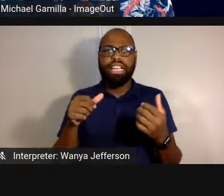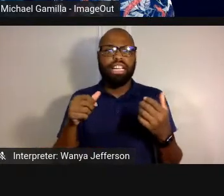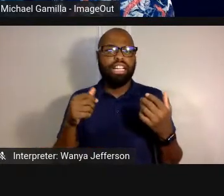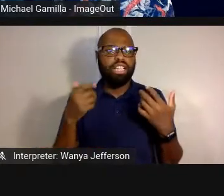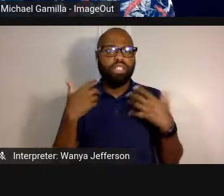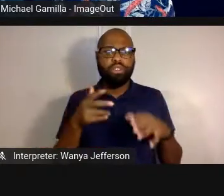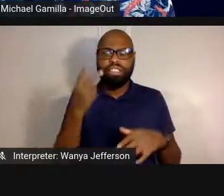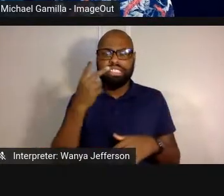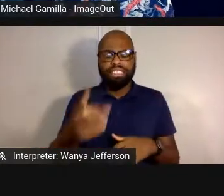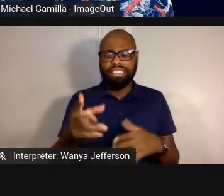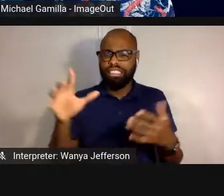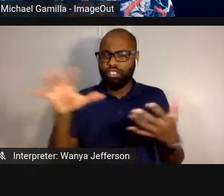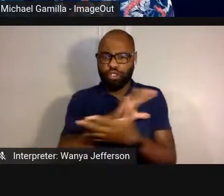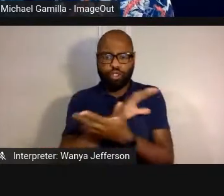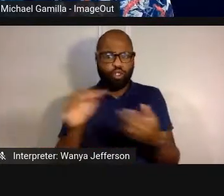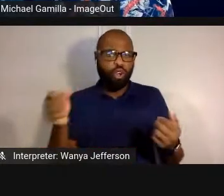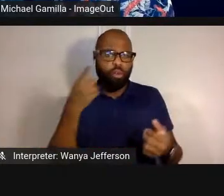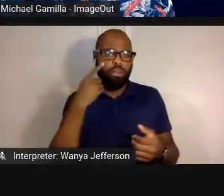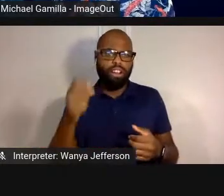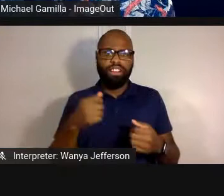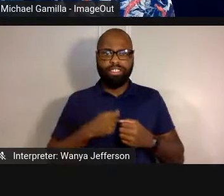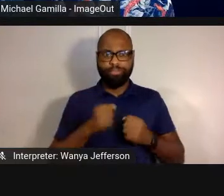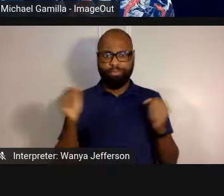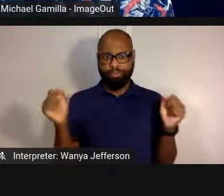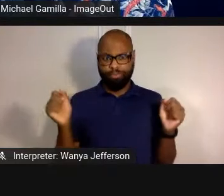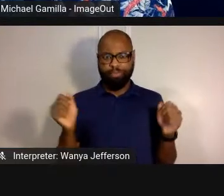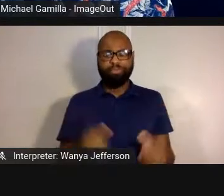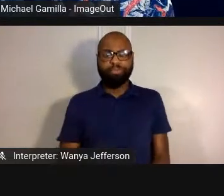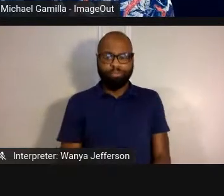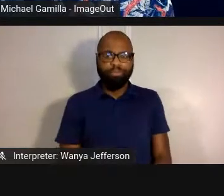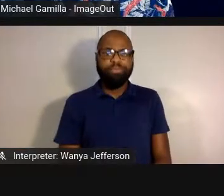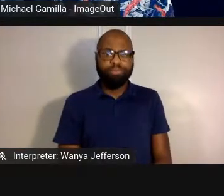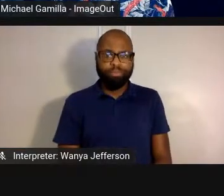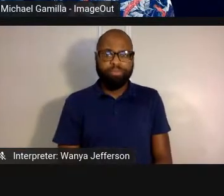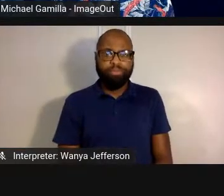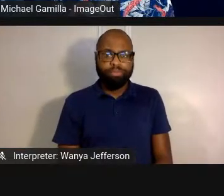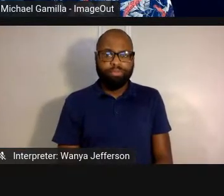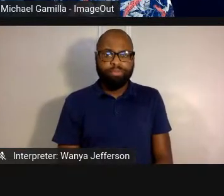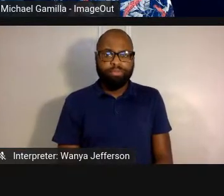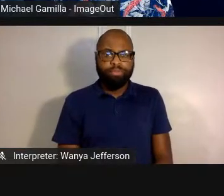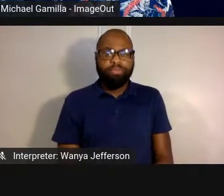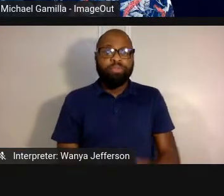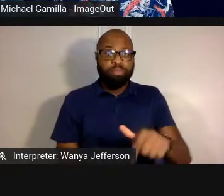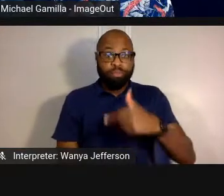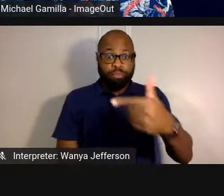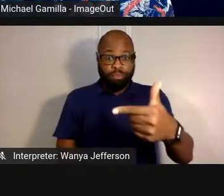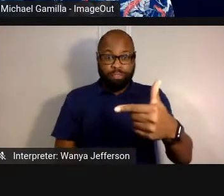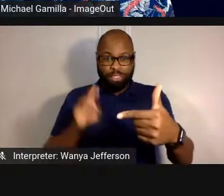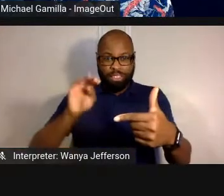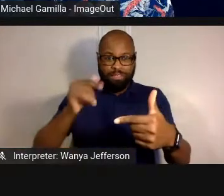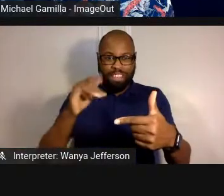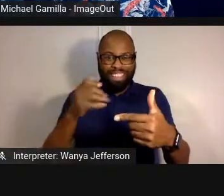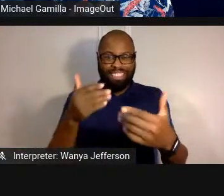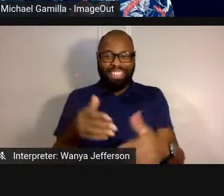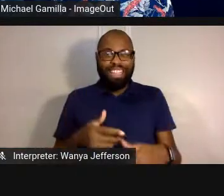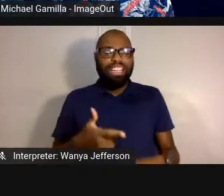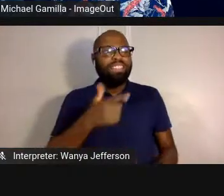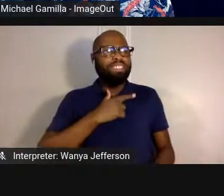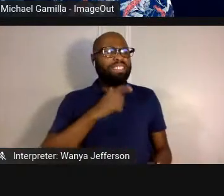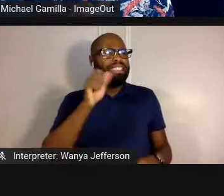destroyed because of that. But go ahead, Miguel. No, it's fine. I was thinking in